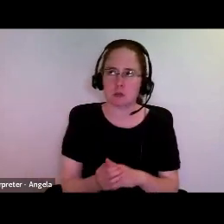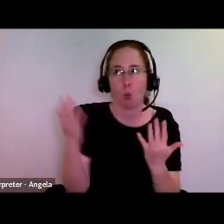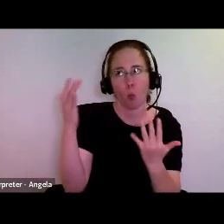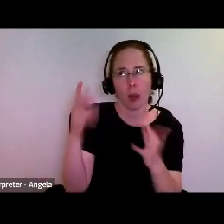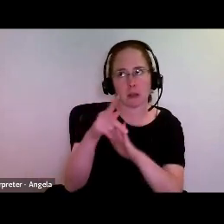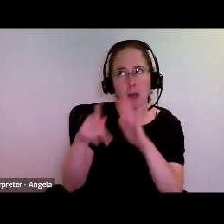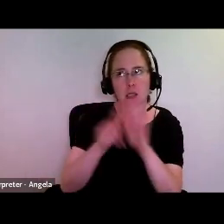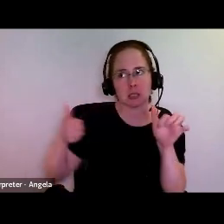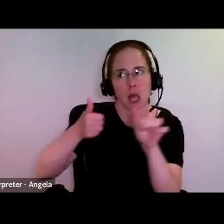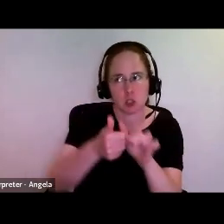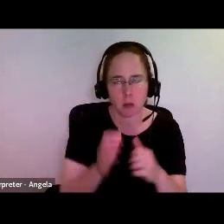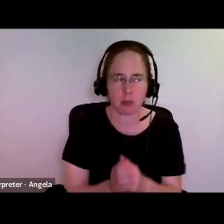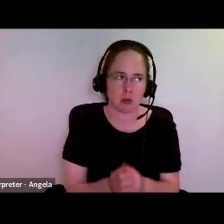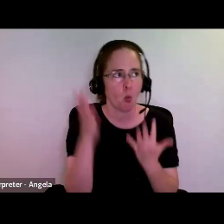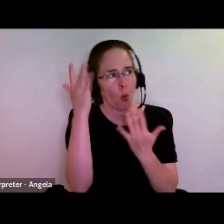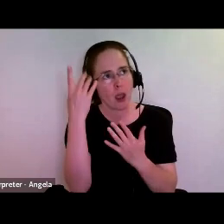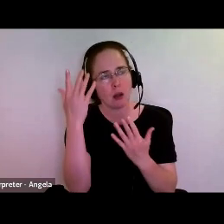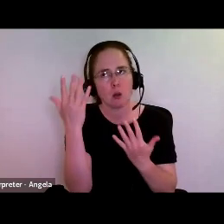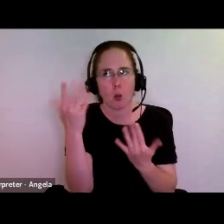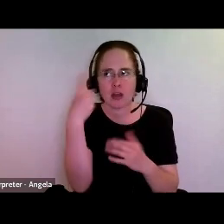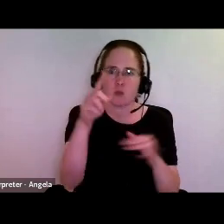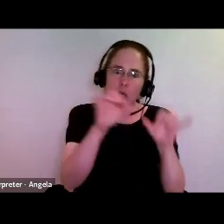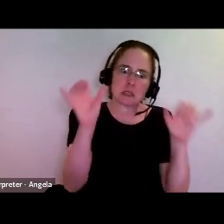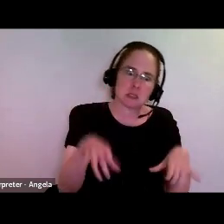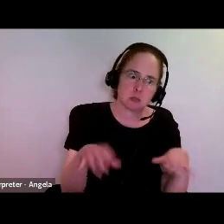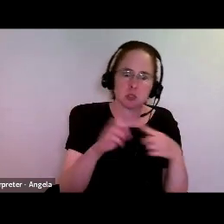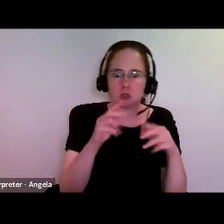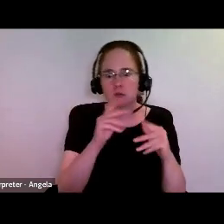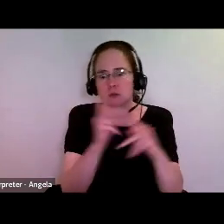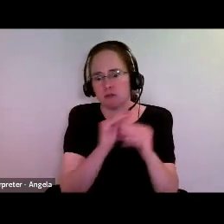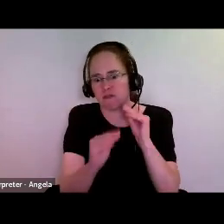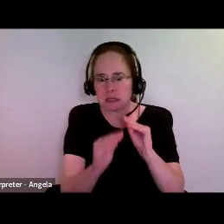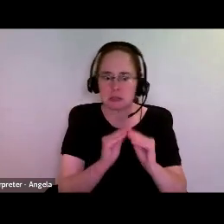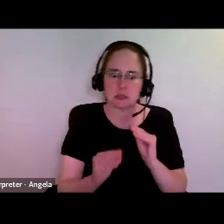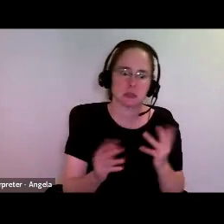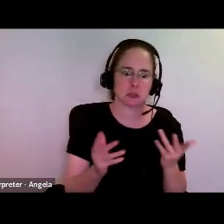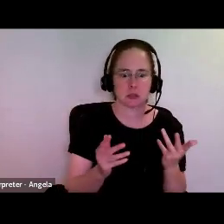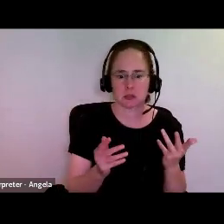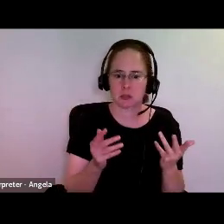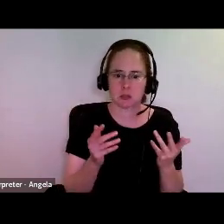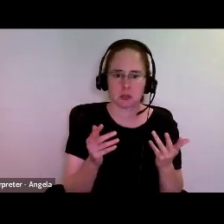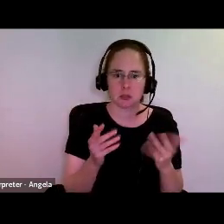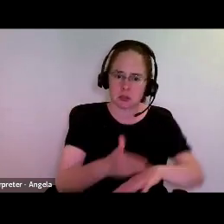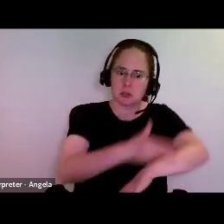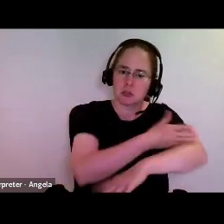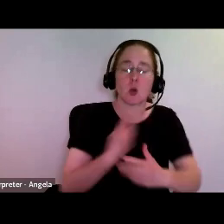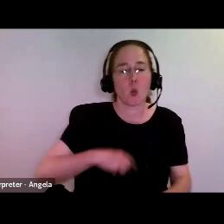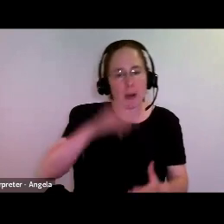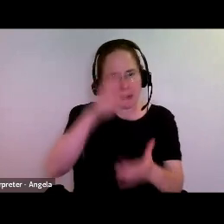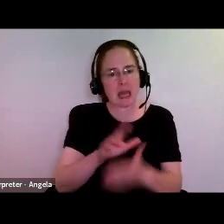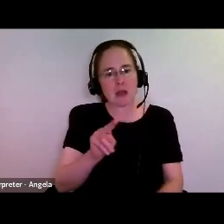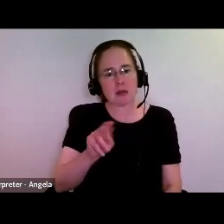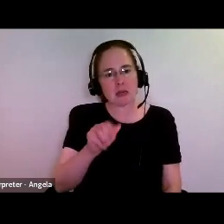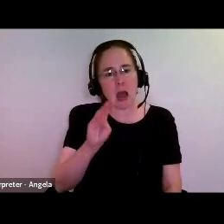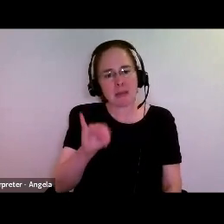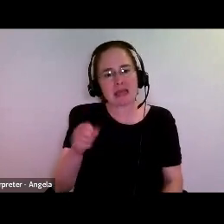catch up, while we wait on systems, cracks in systems to be filled in, if you will, we believe that NAMI can help